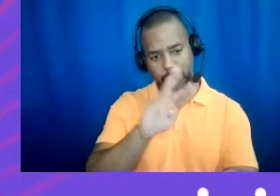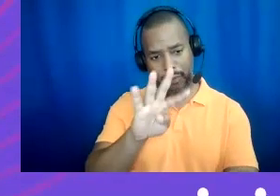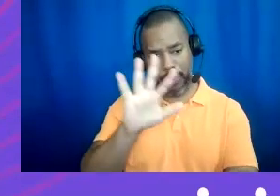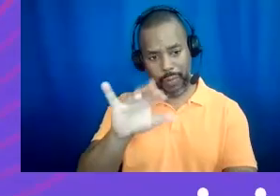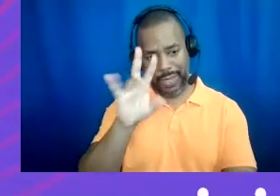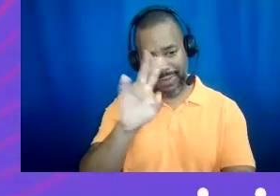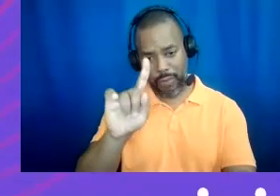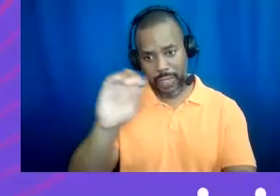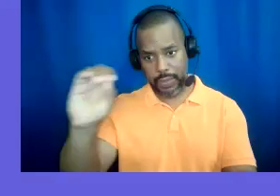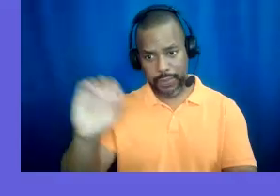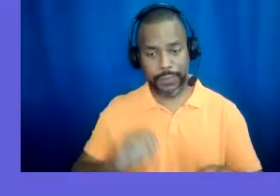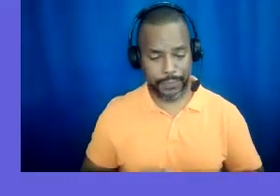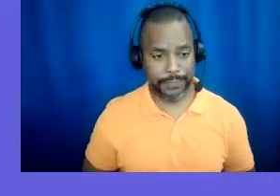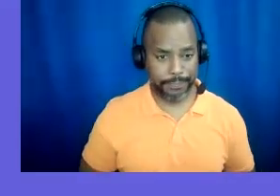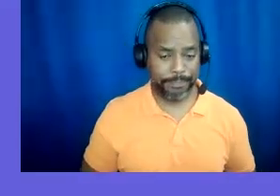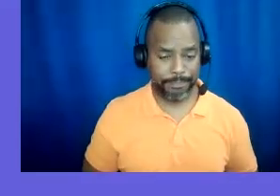559-243-7100.